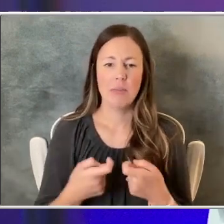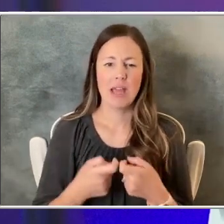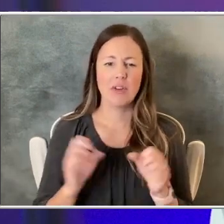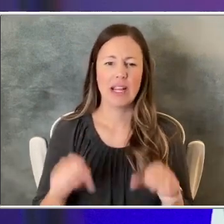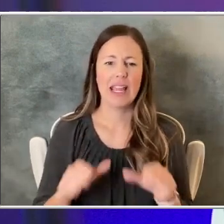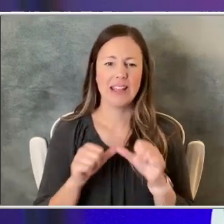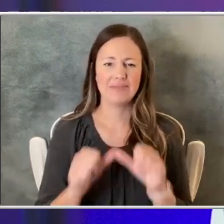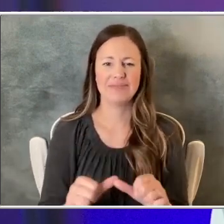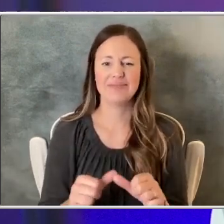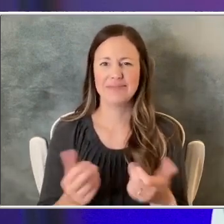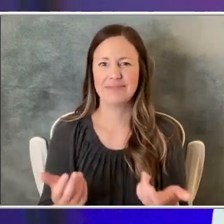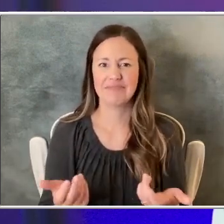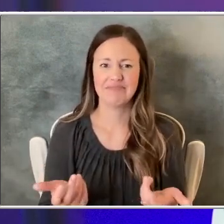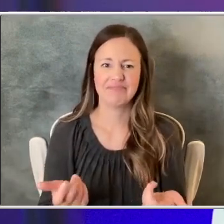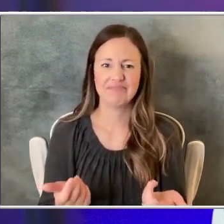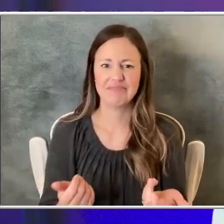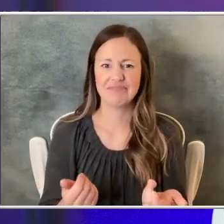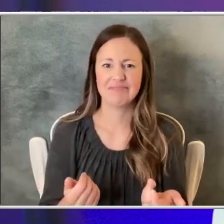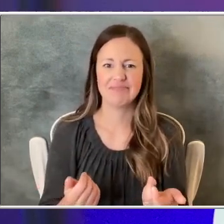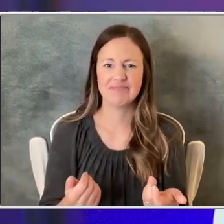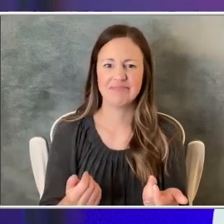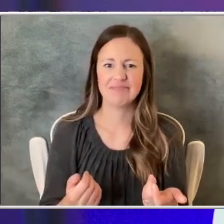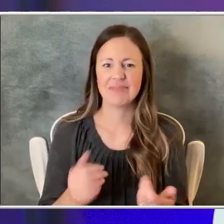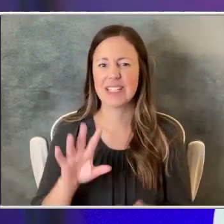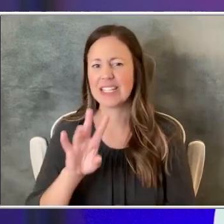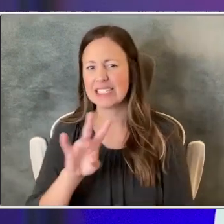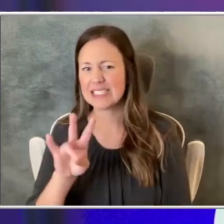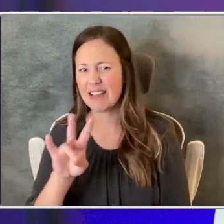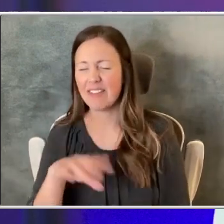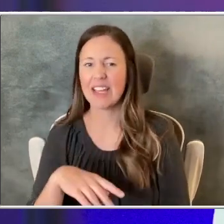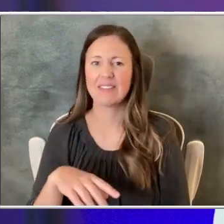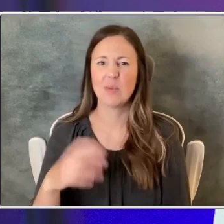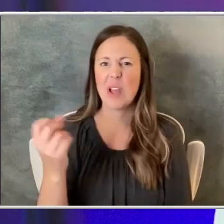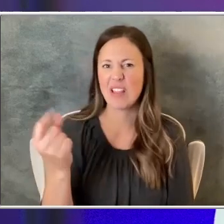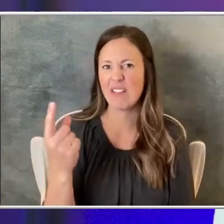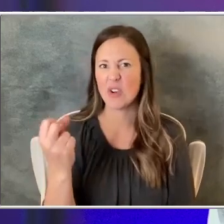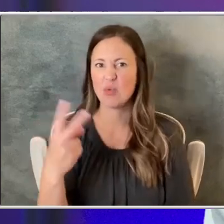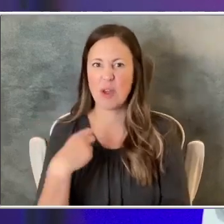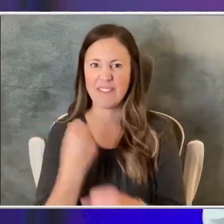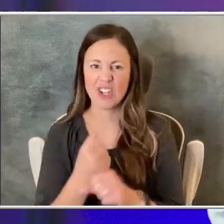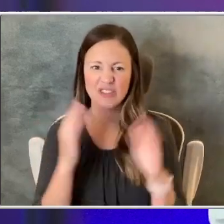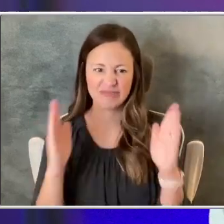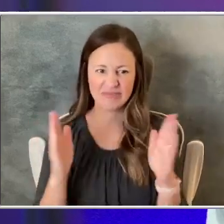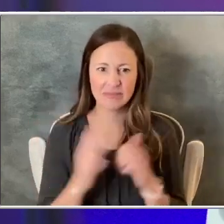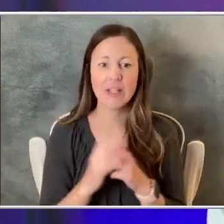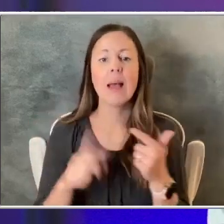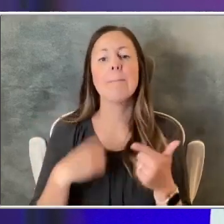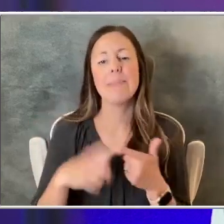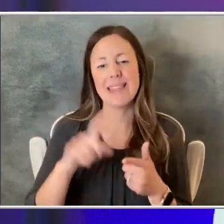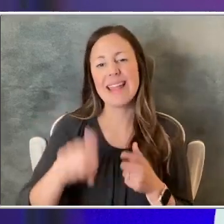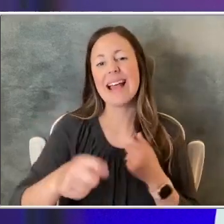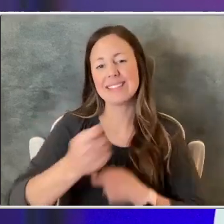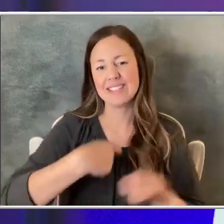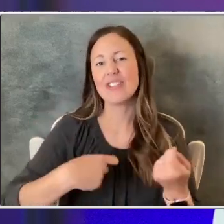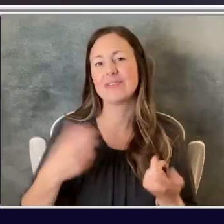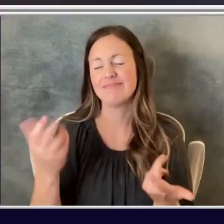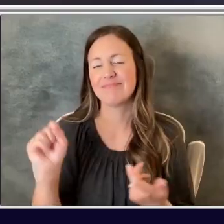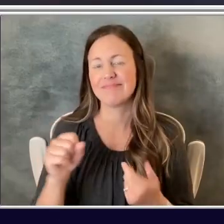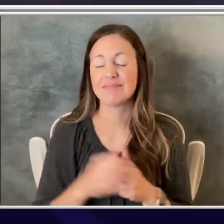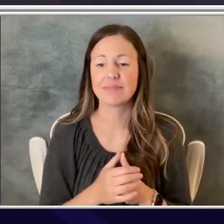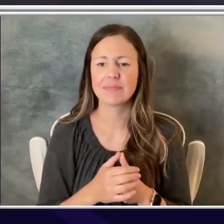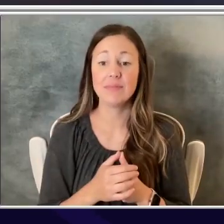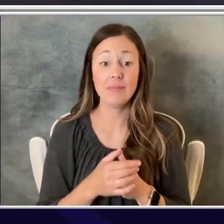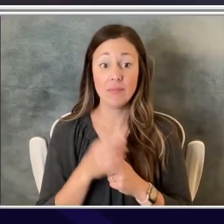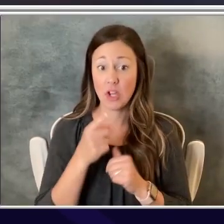anywhere from probably 7 to 11 or 12 years. Oh, that's great. Yes. So then it has to get changed out at that time. And are you reading